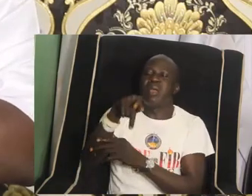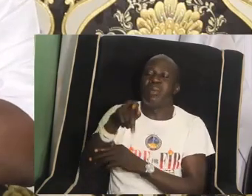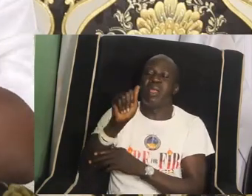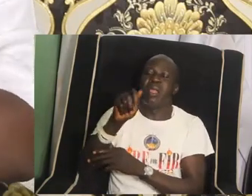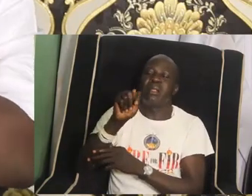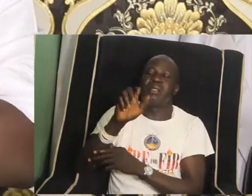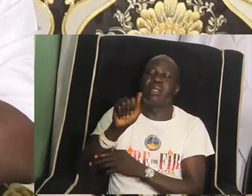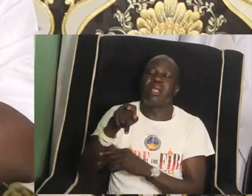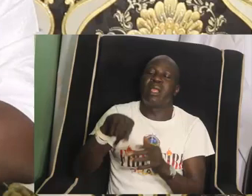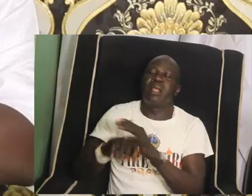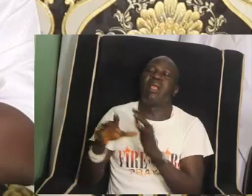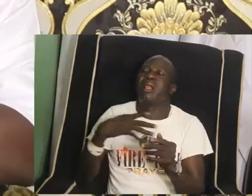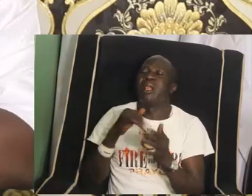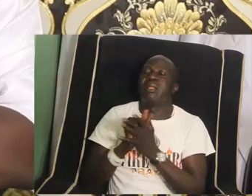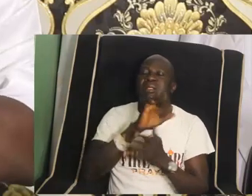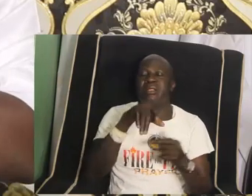Akpata also,